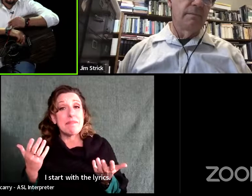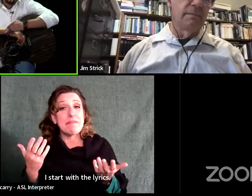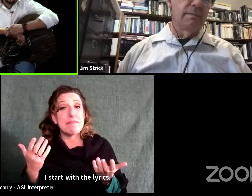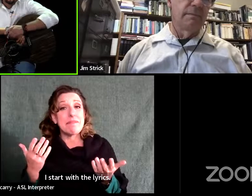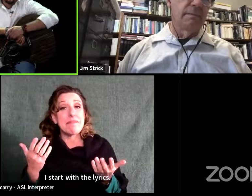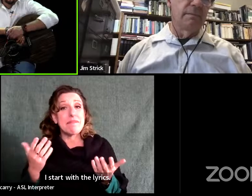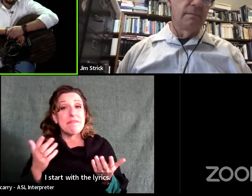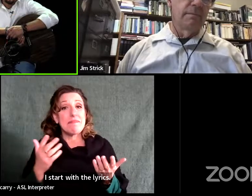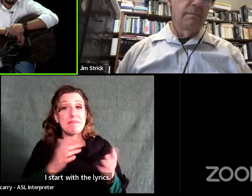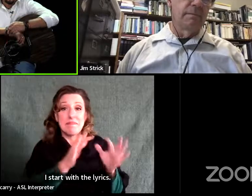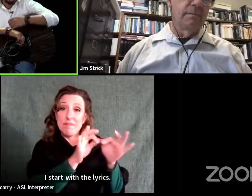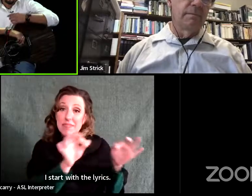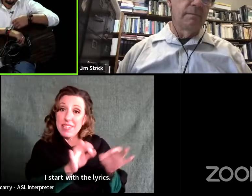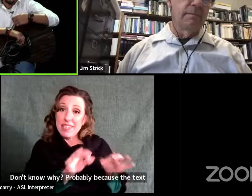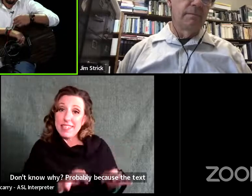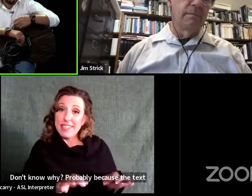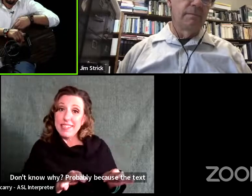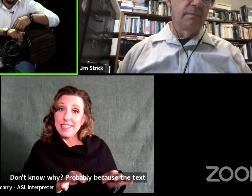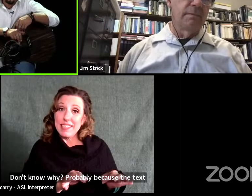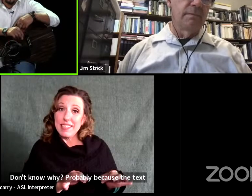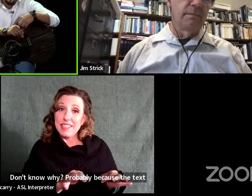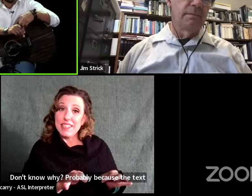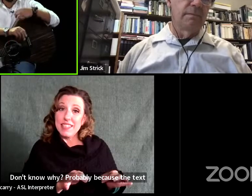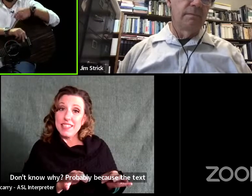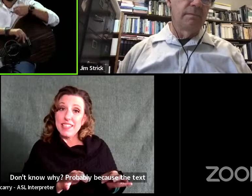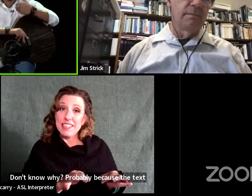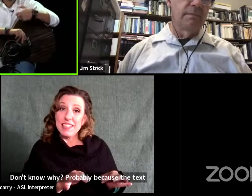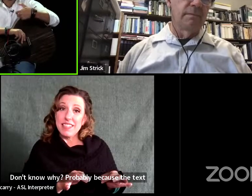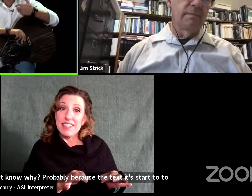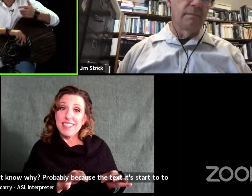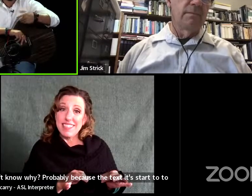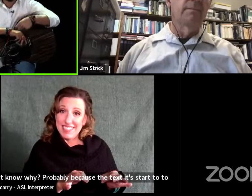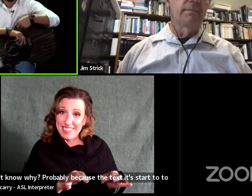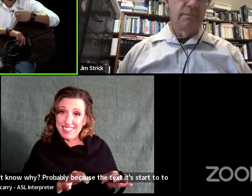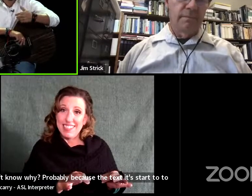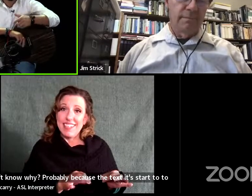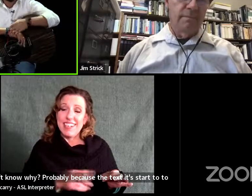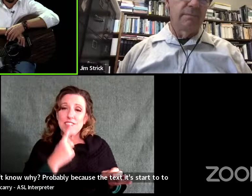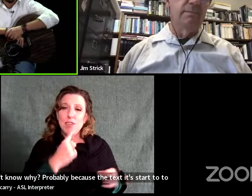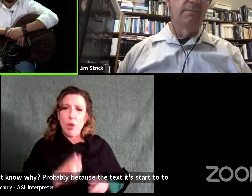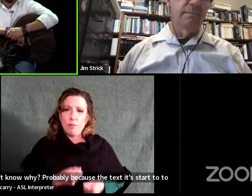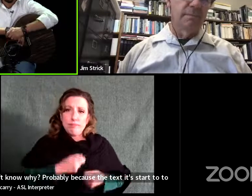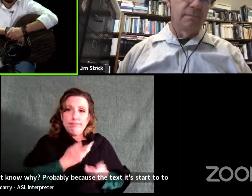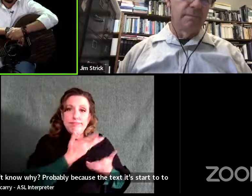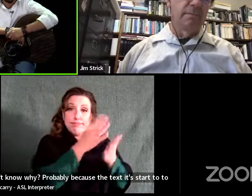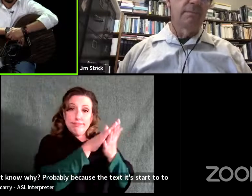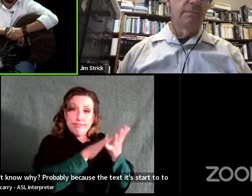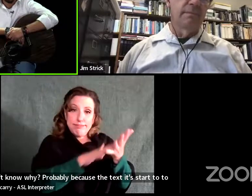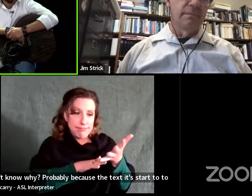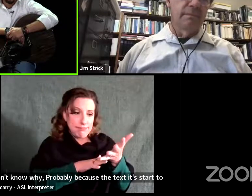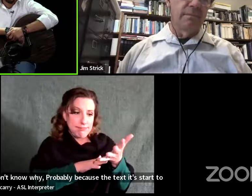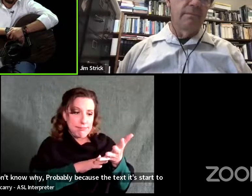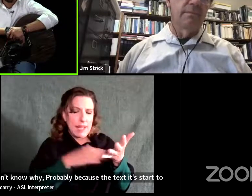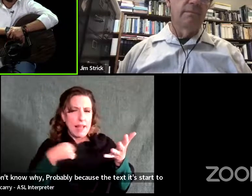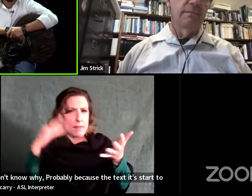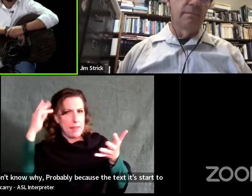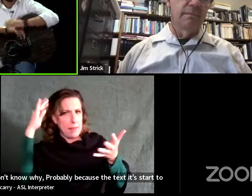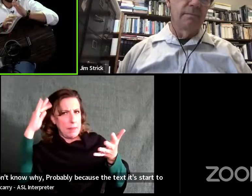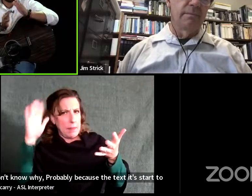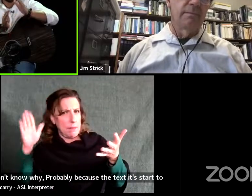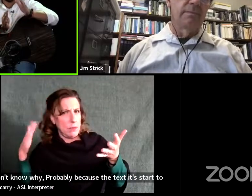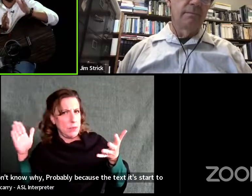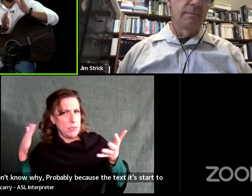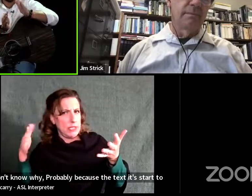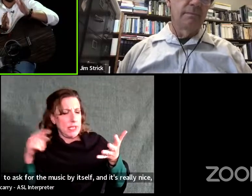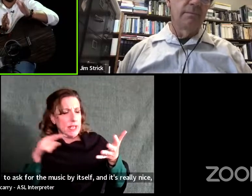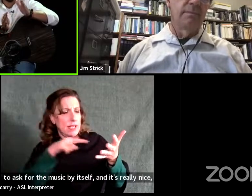text, it starts to ask for the music by itself. And it's really nice because